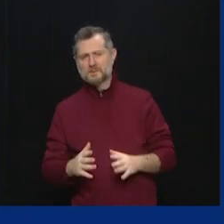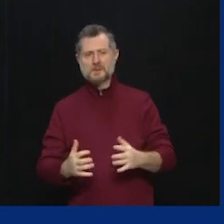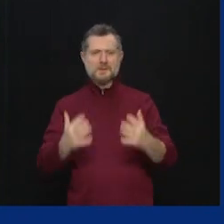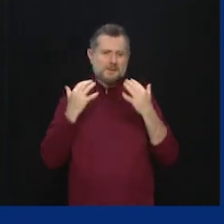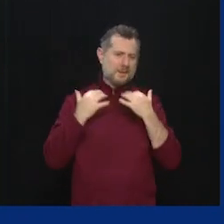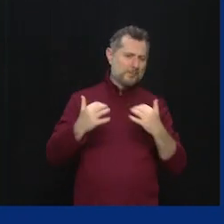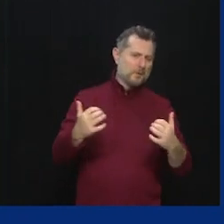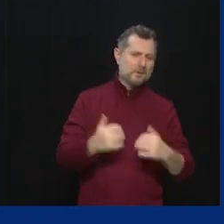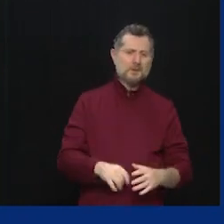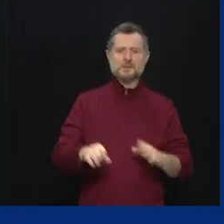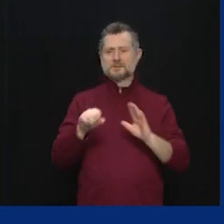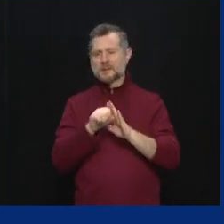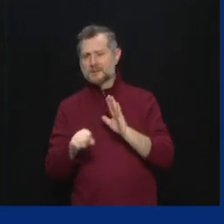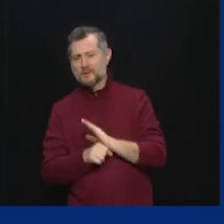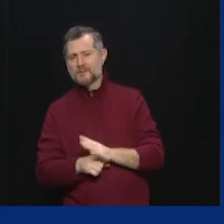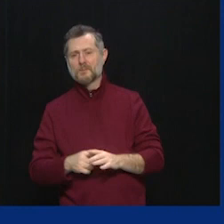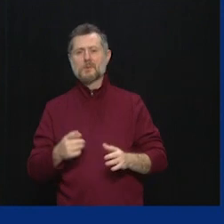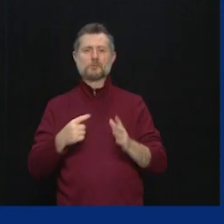give them another round of applause.